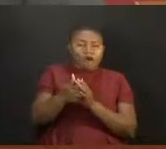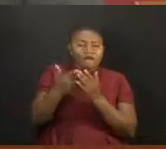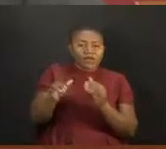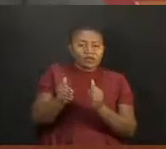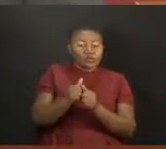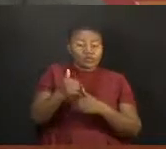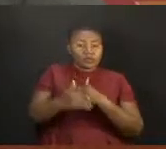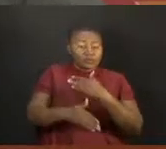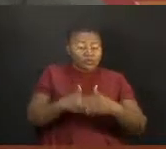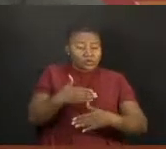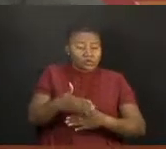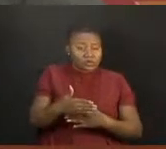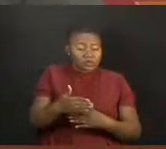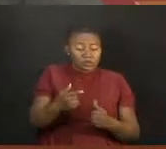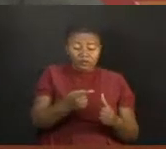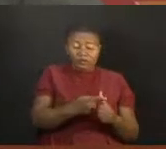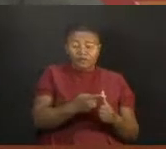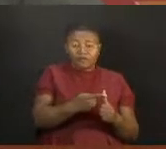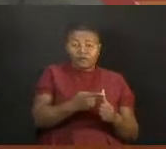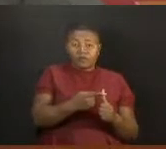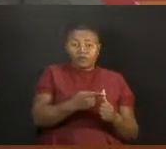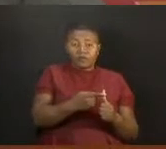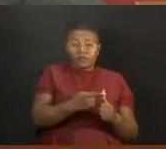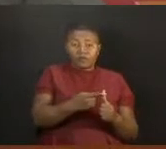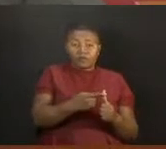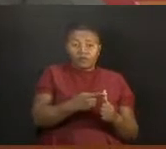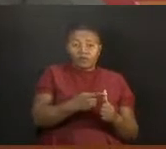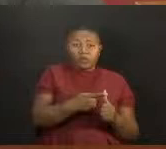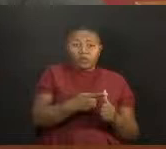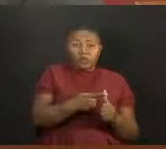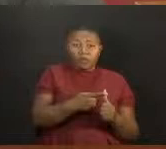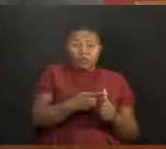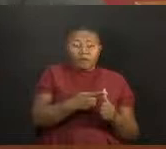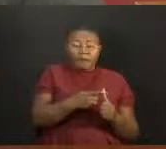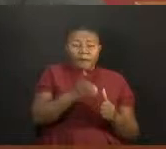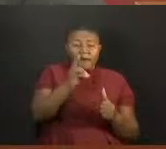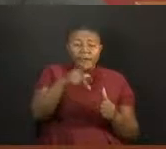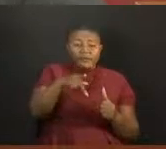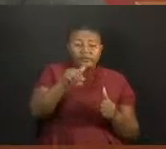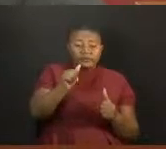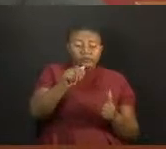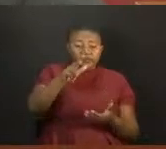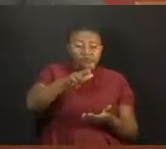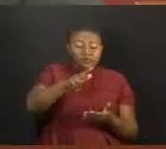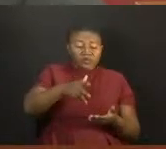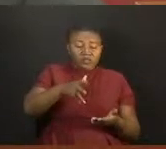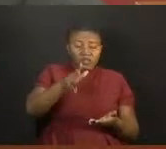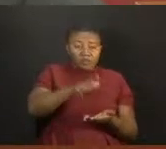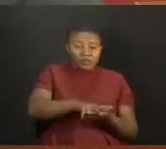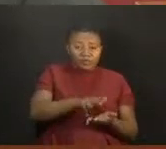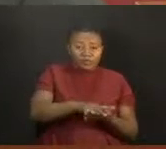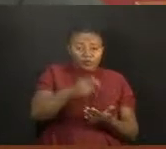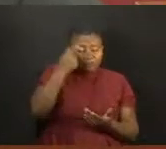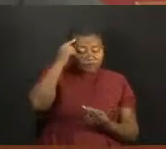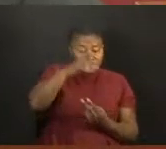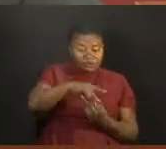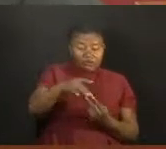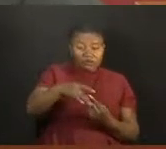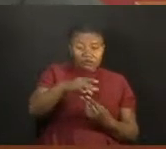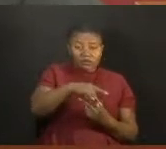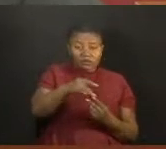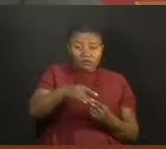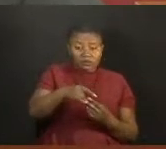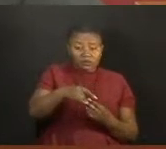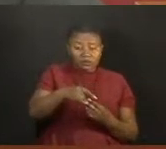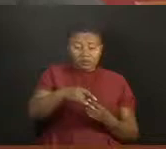The first one was the PPA approval to use the restricted tendering for the selected contractors who